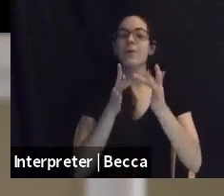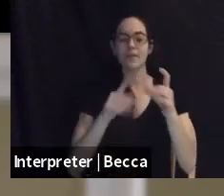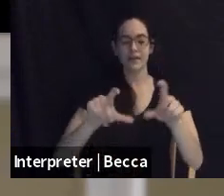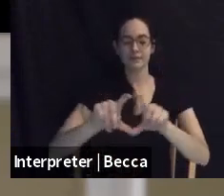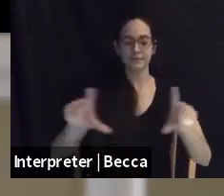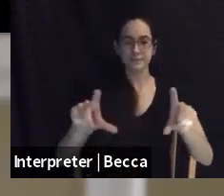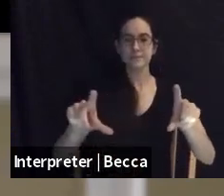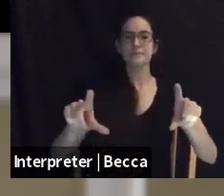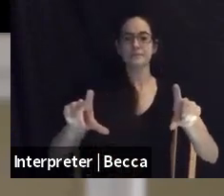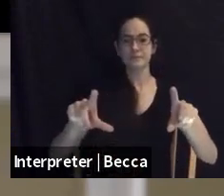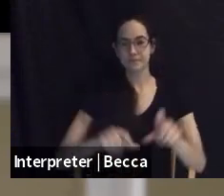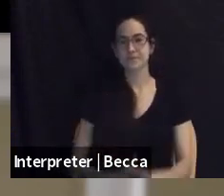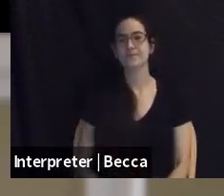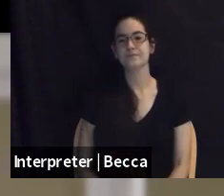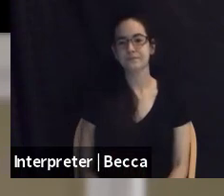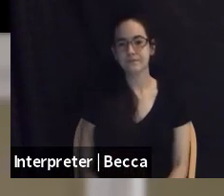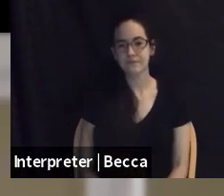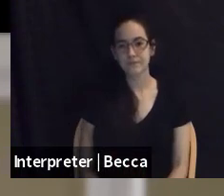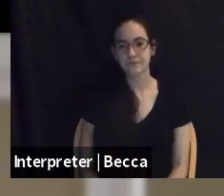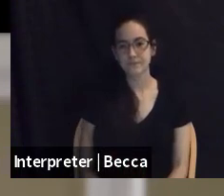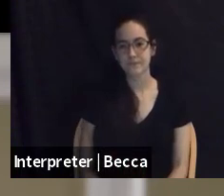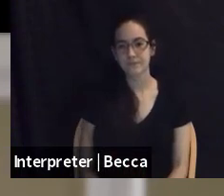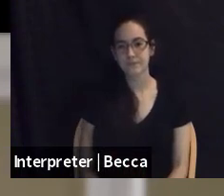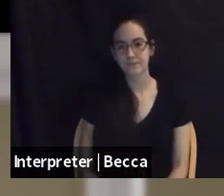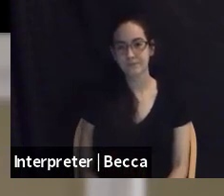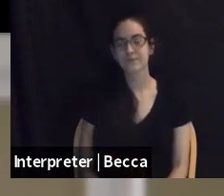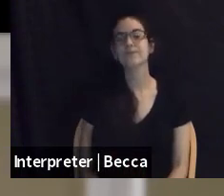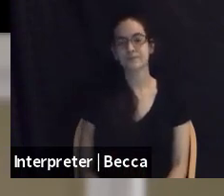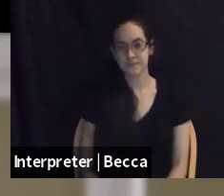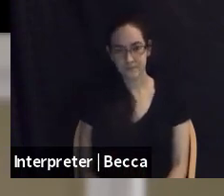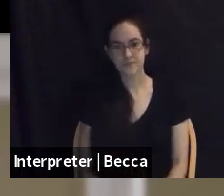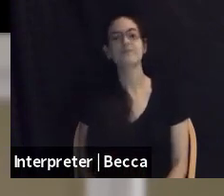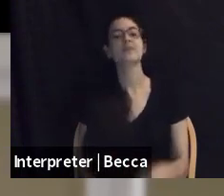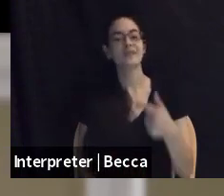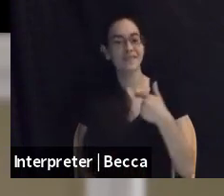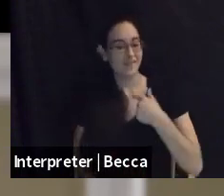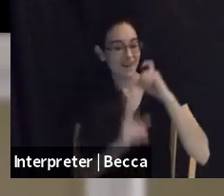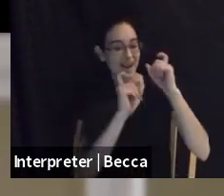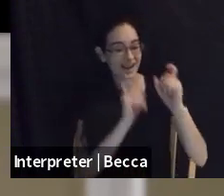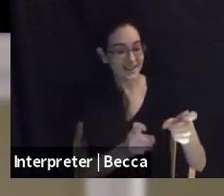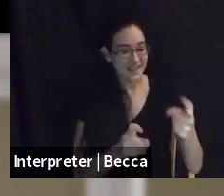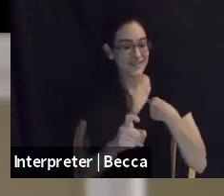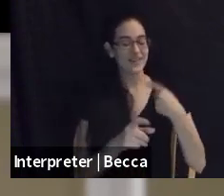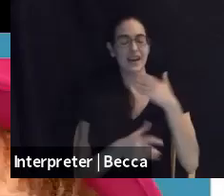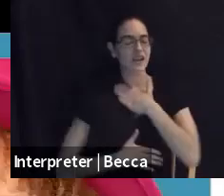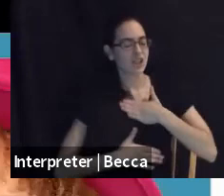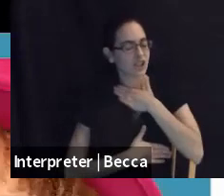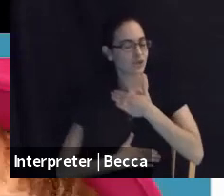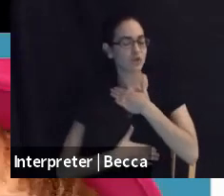gatewaychurch.com/give and then check your local campus. This is how I love to give, and I love to watch how God works in and through us in our